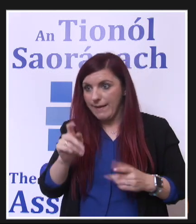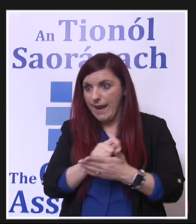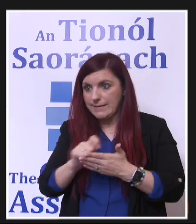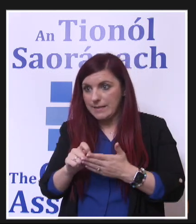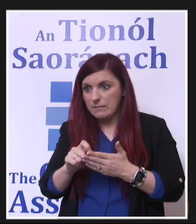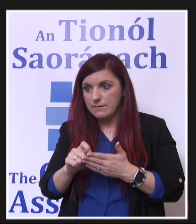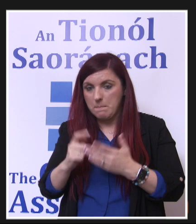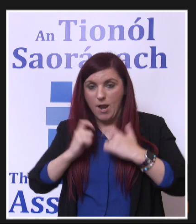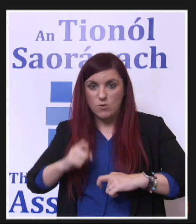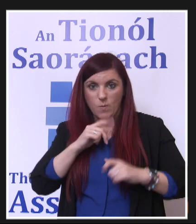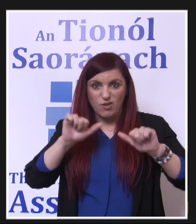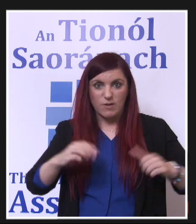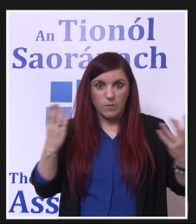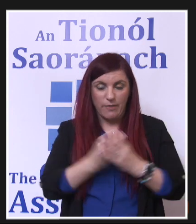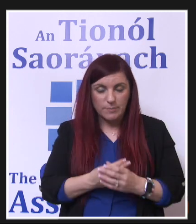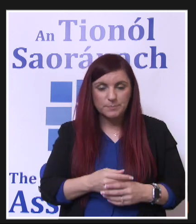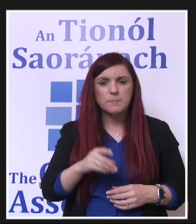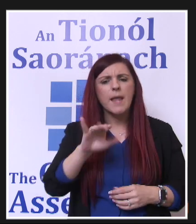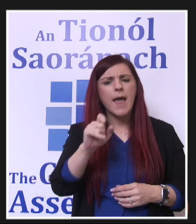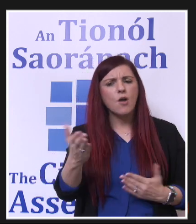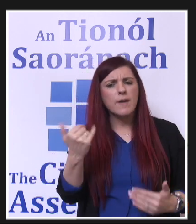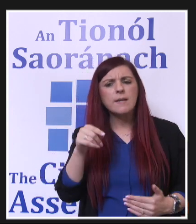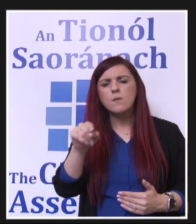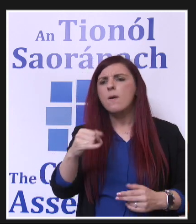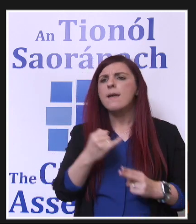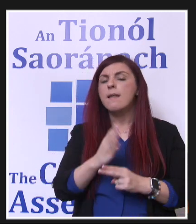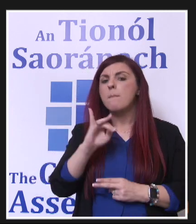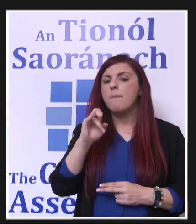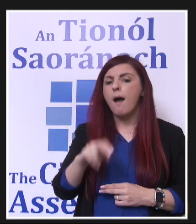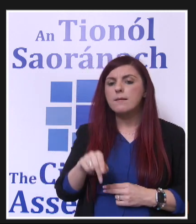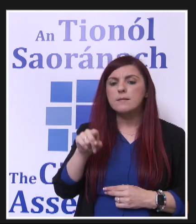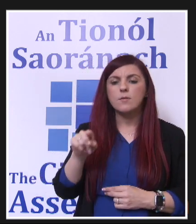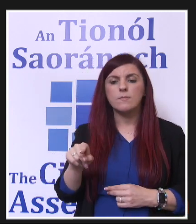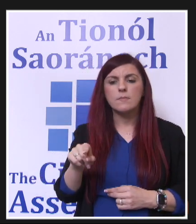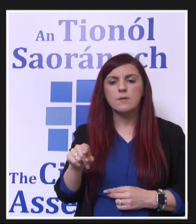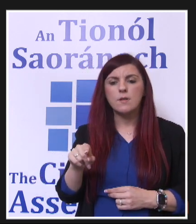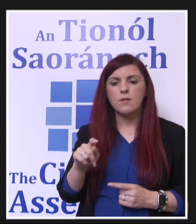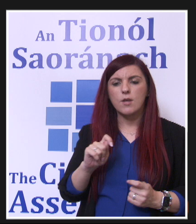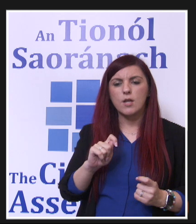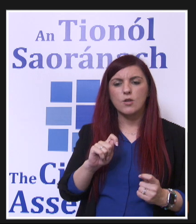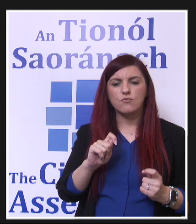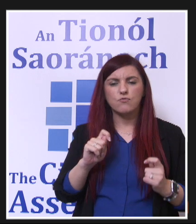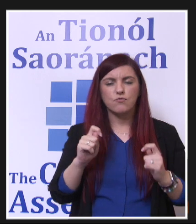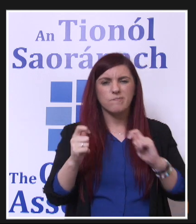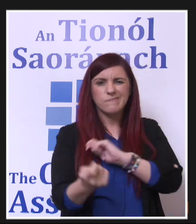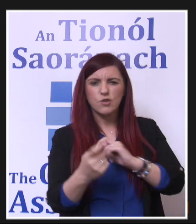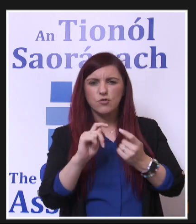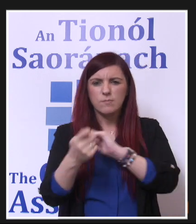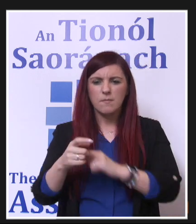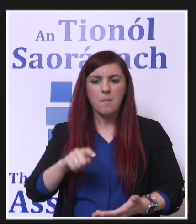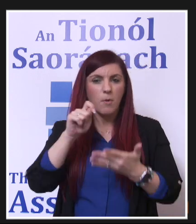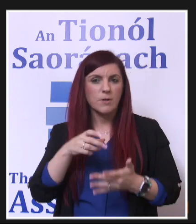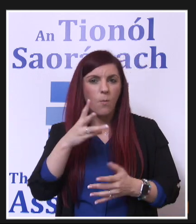Yes, in our case in Boston, the participatory budgeting that will take